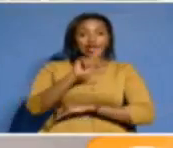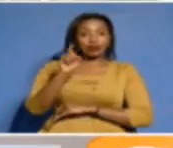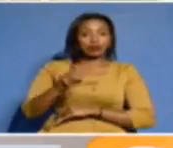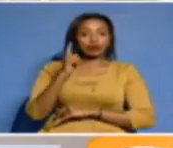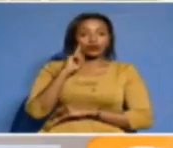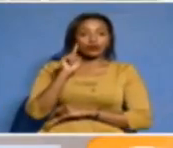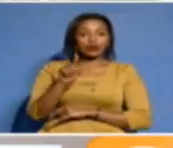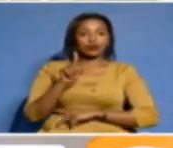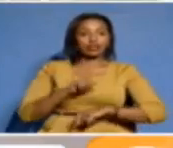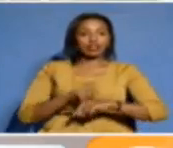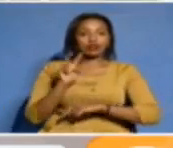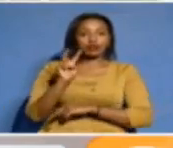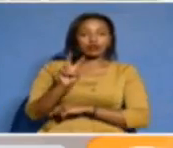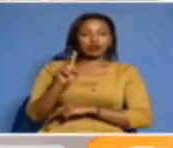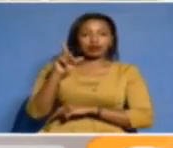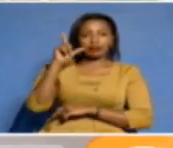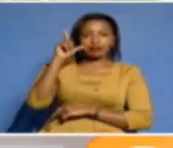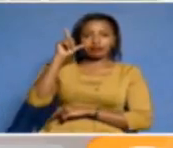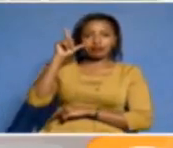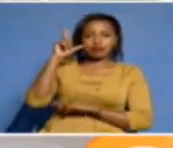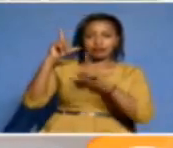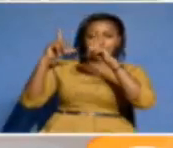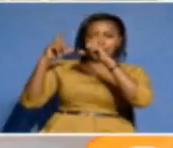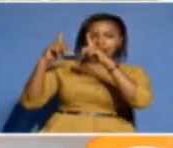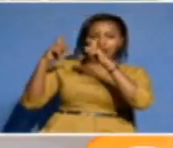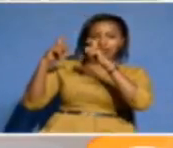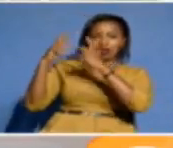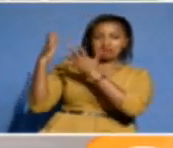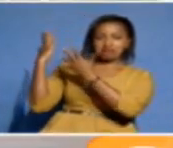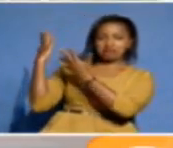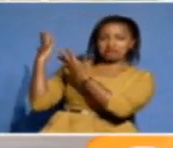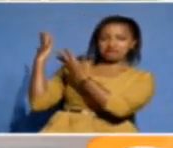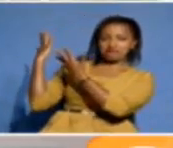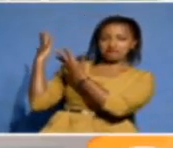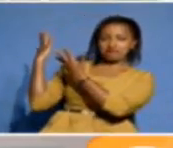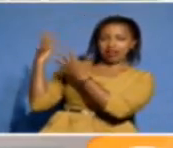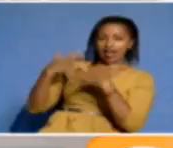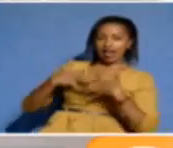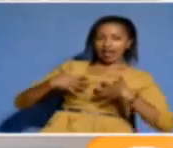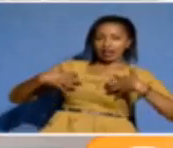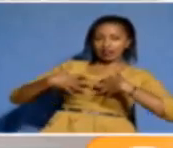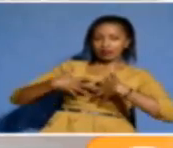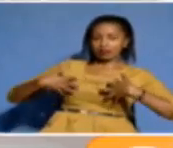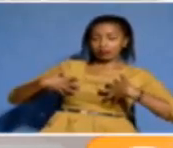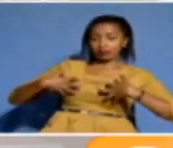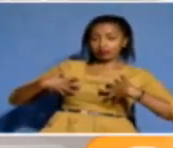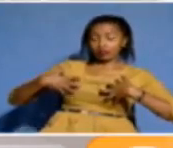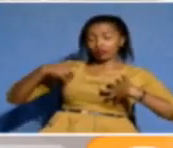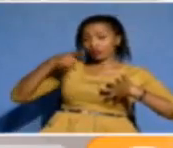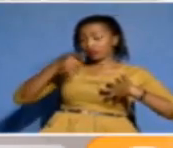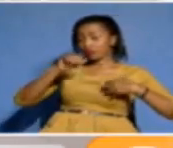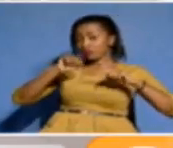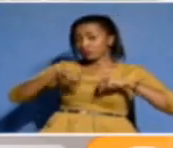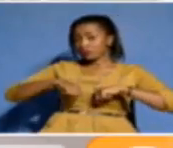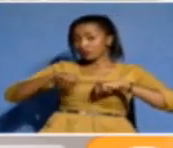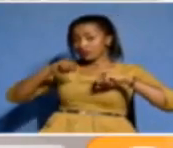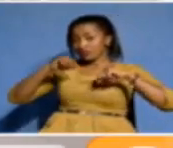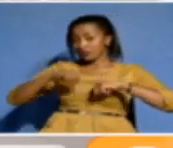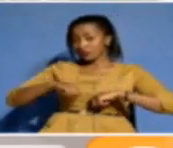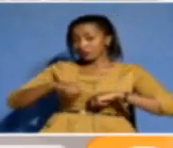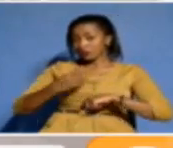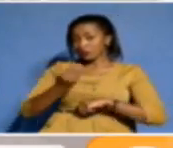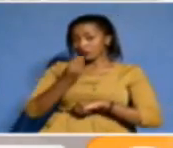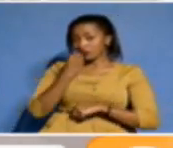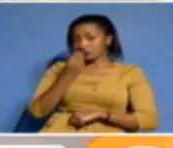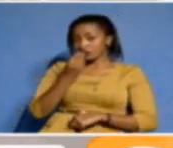As you look at the picture in the background there, would you mind having some crickets for